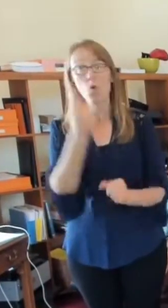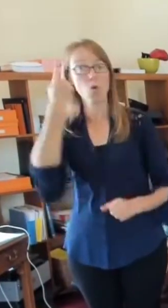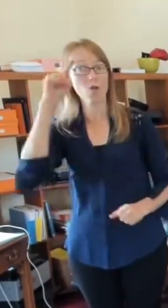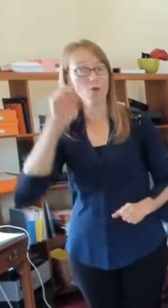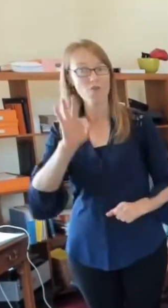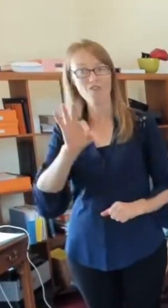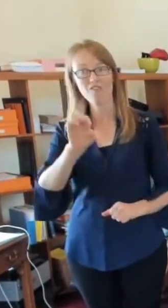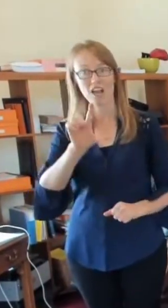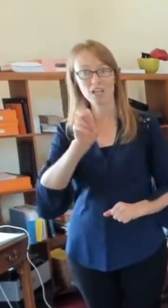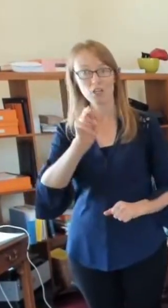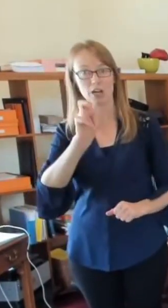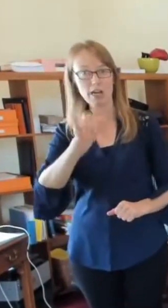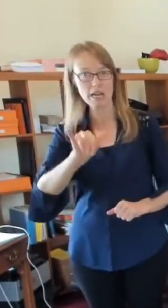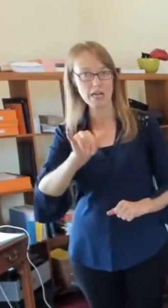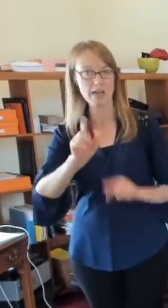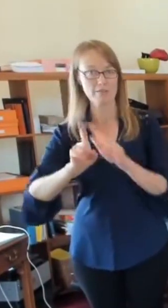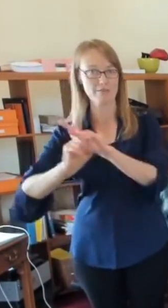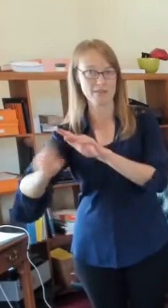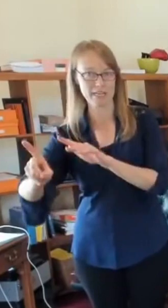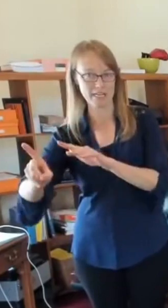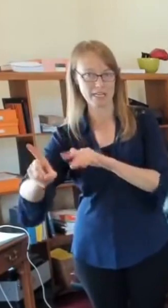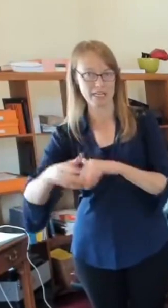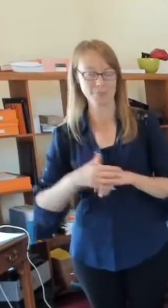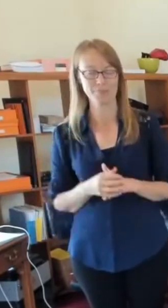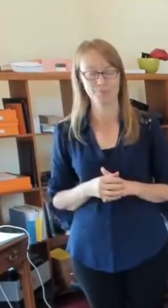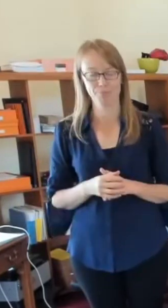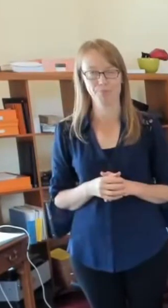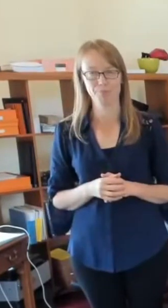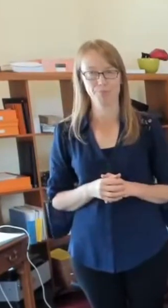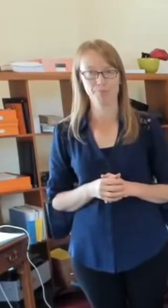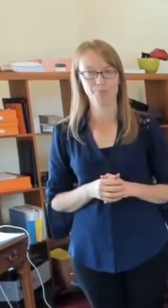many parking tag tickets,